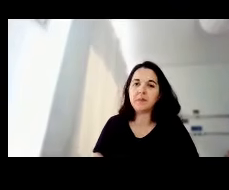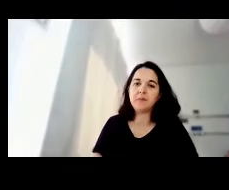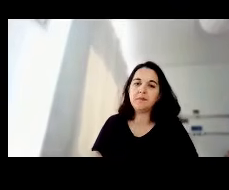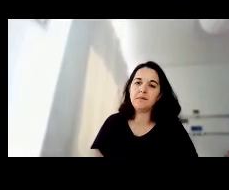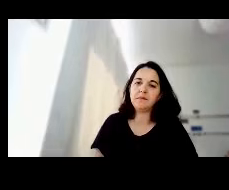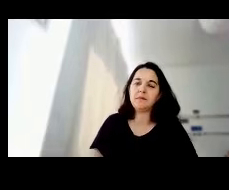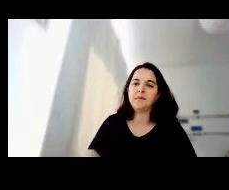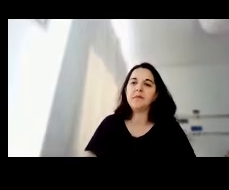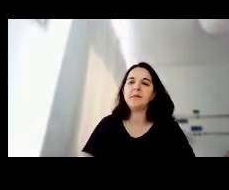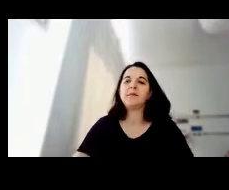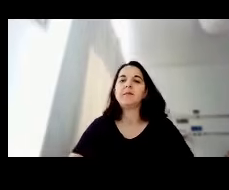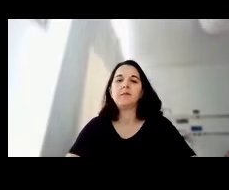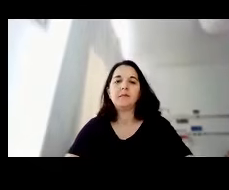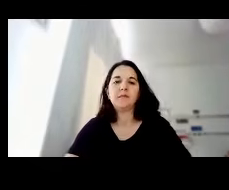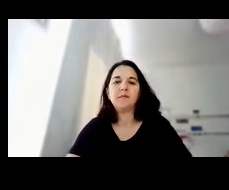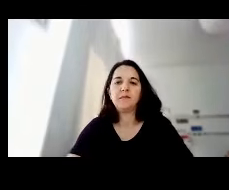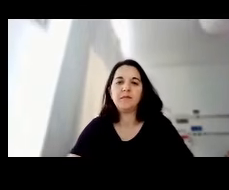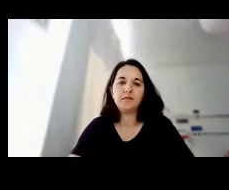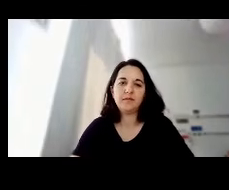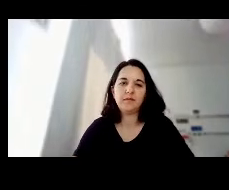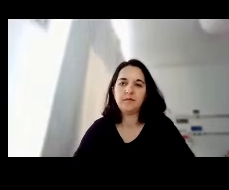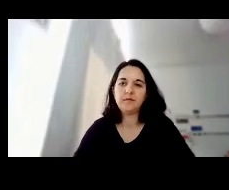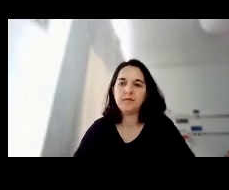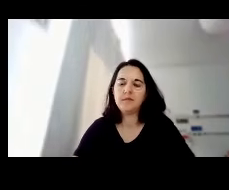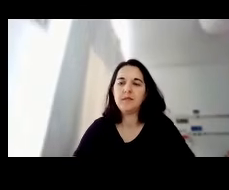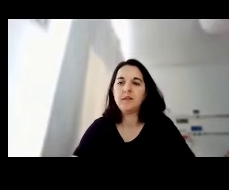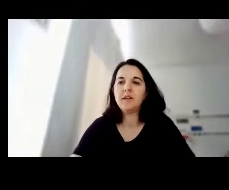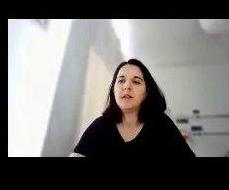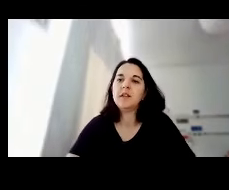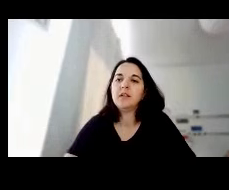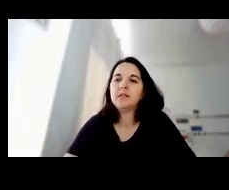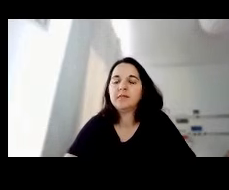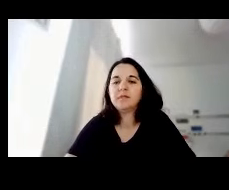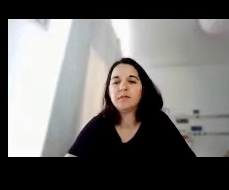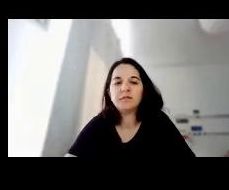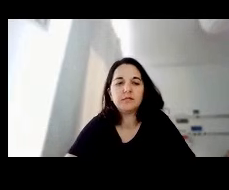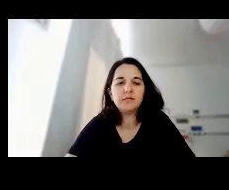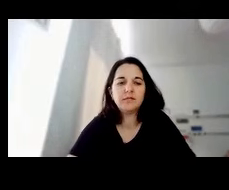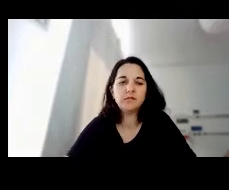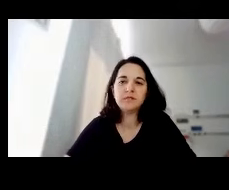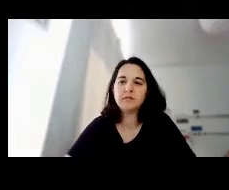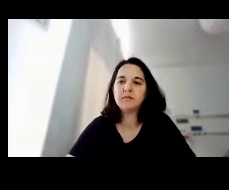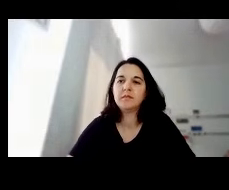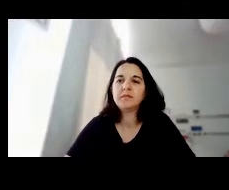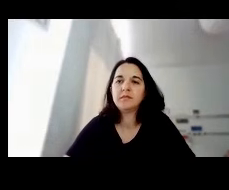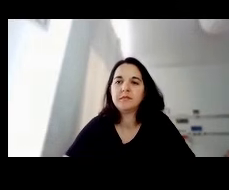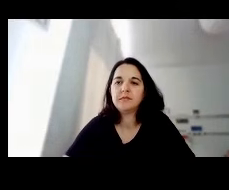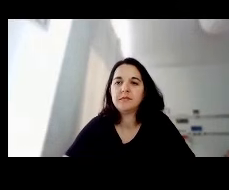queer bookstores, or also online. You can grab a copy for about £10,